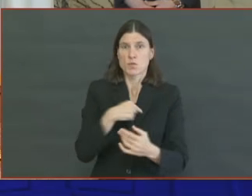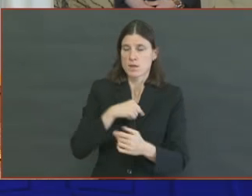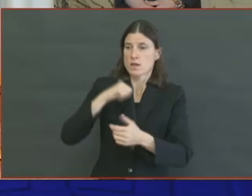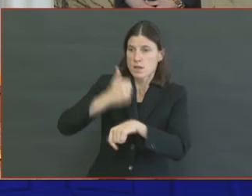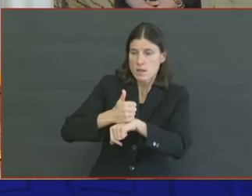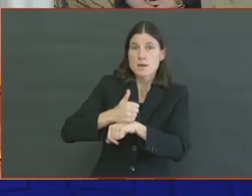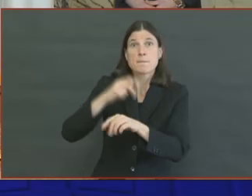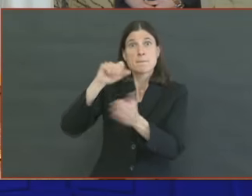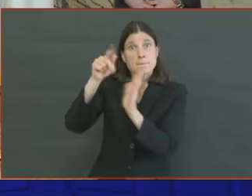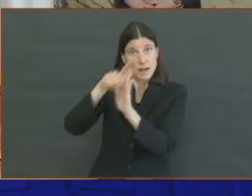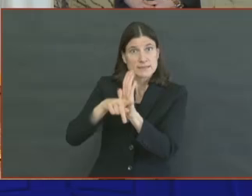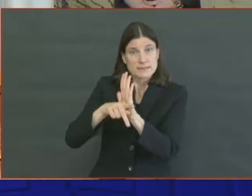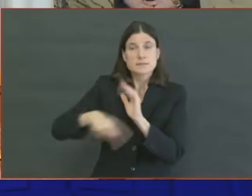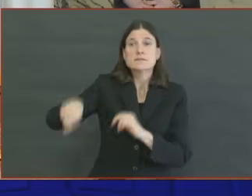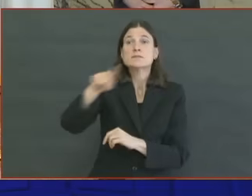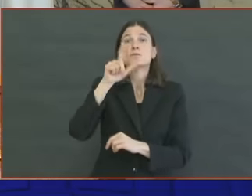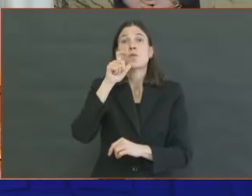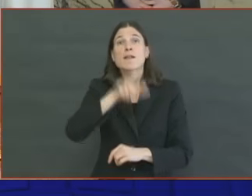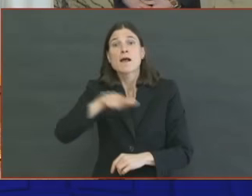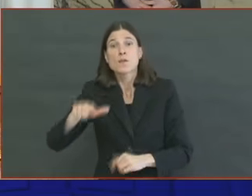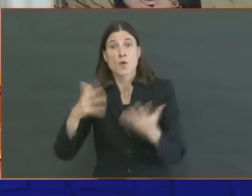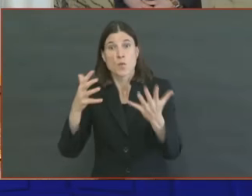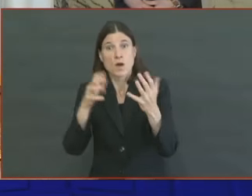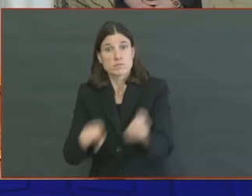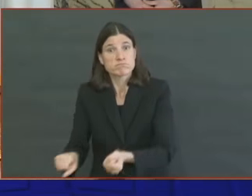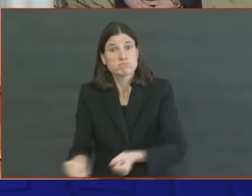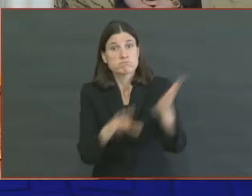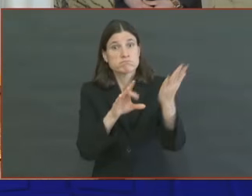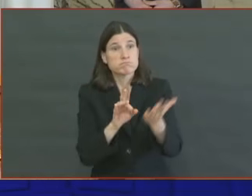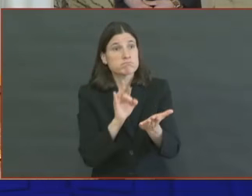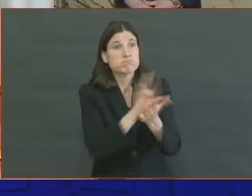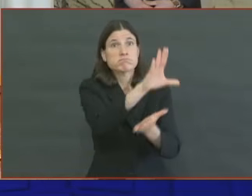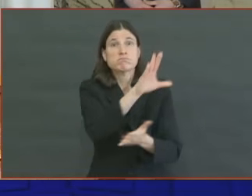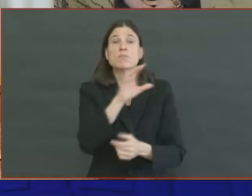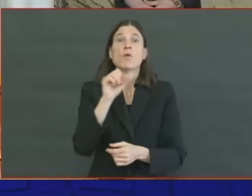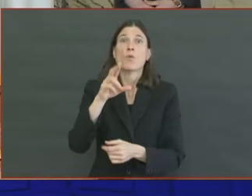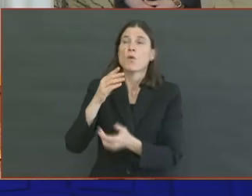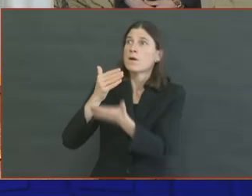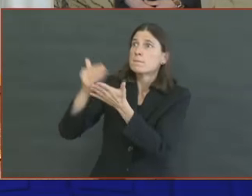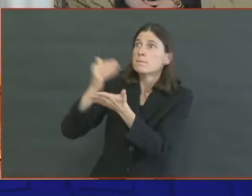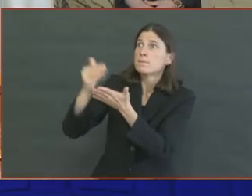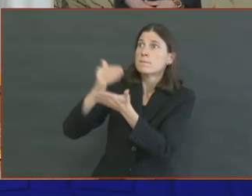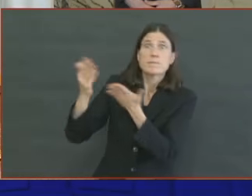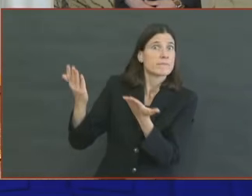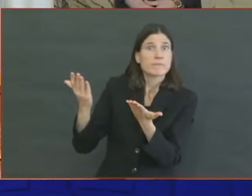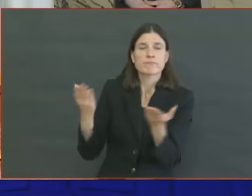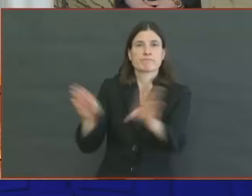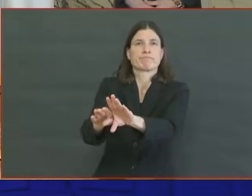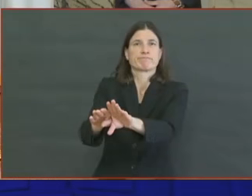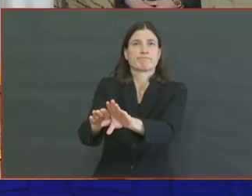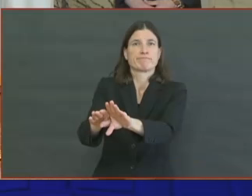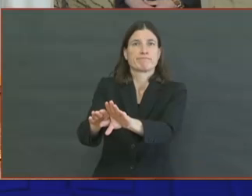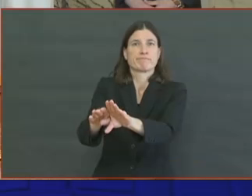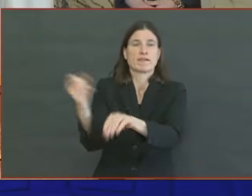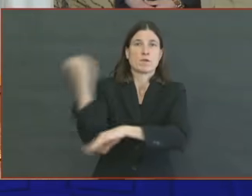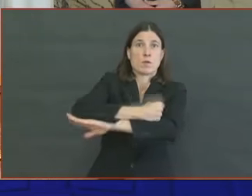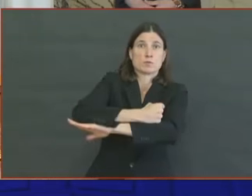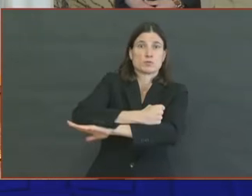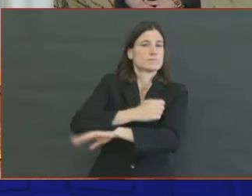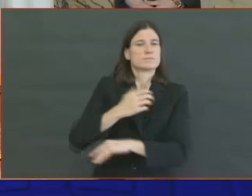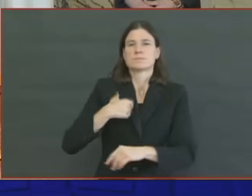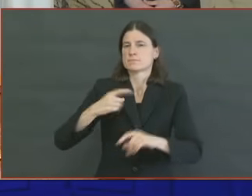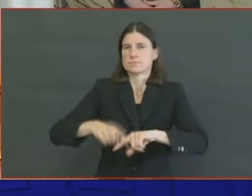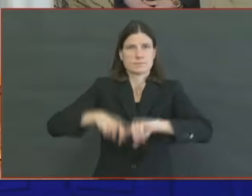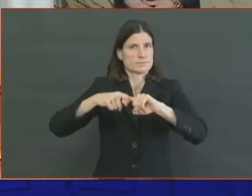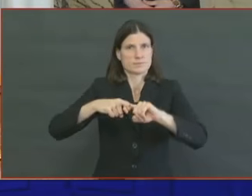fees. I cannot thank you enough. To those 20 institutions, and your names are all listed on the DBR website, you're doing the